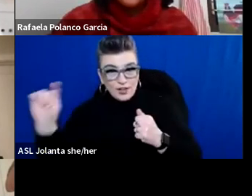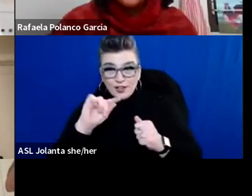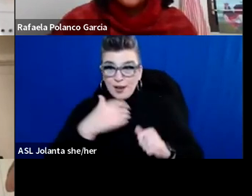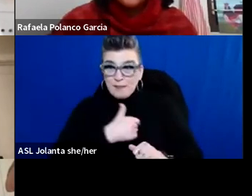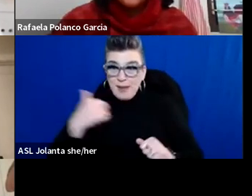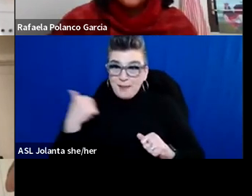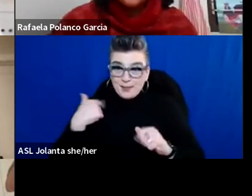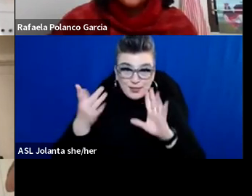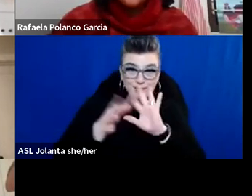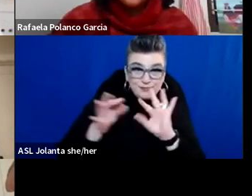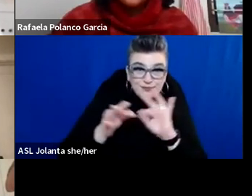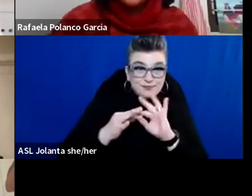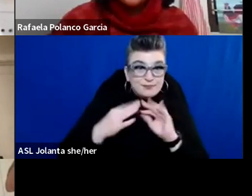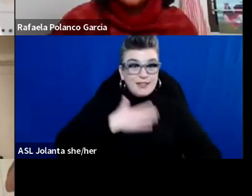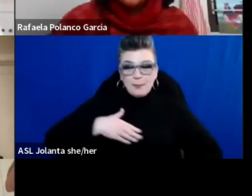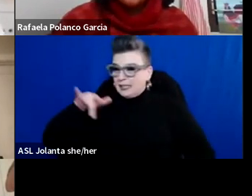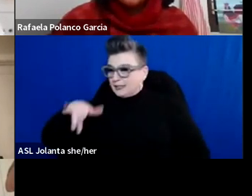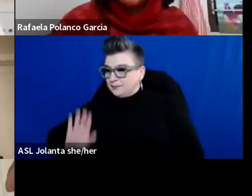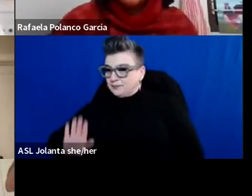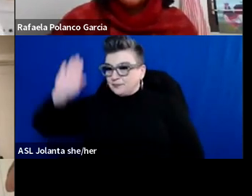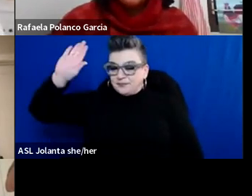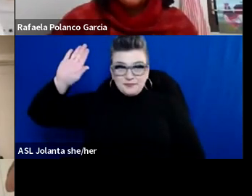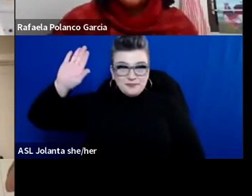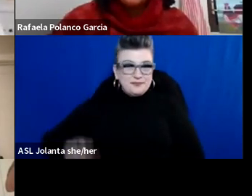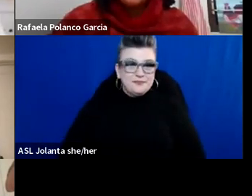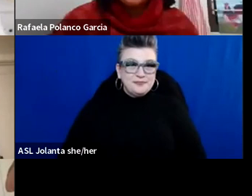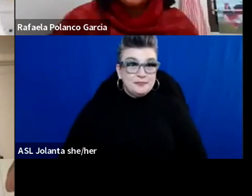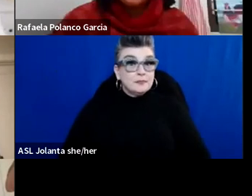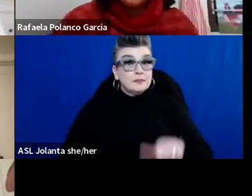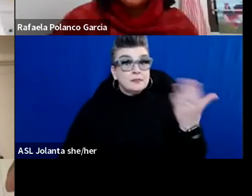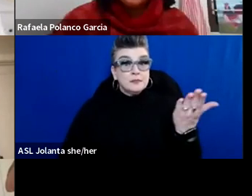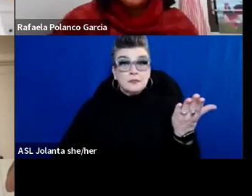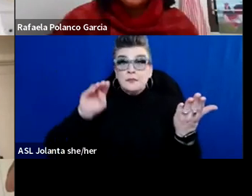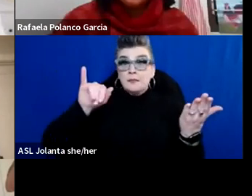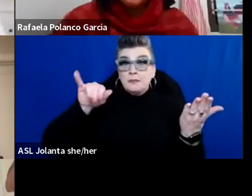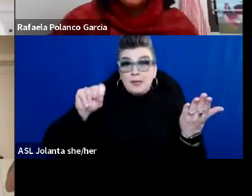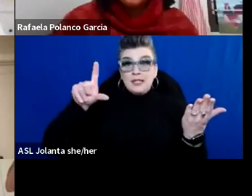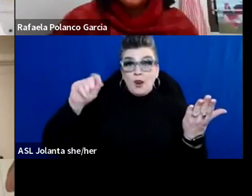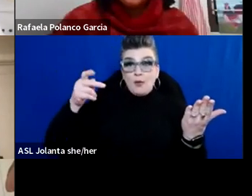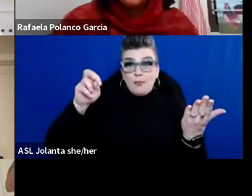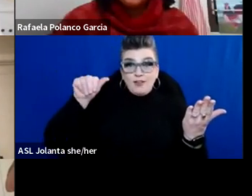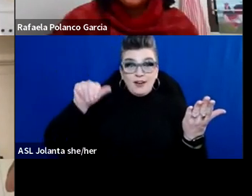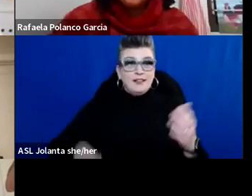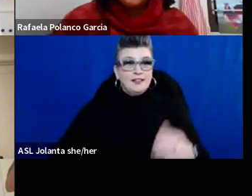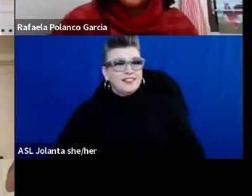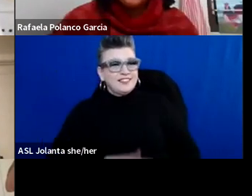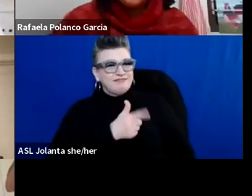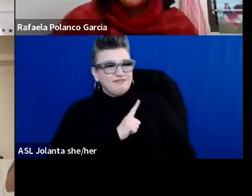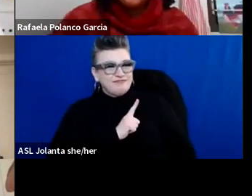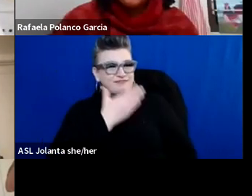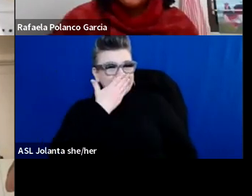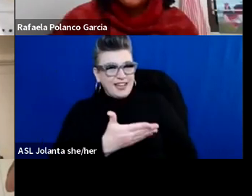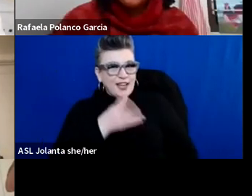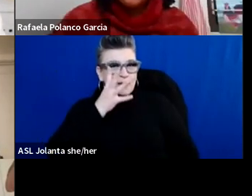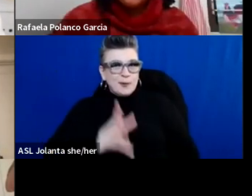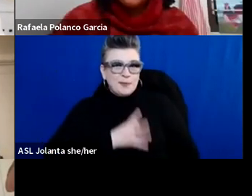just raise your hands and zoom i can see you miss lopera thank you madam chair um just